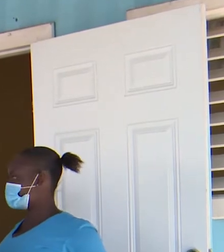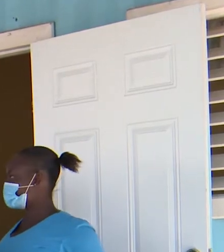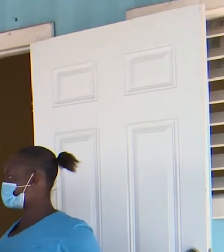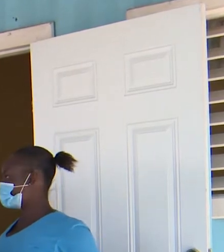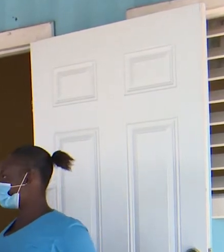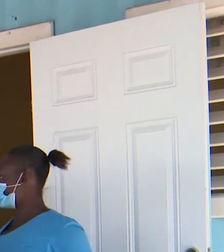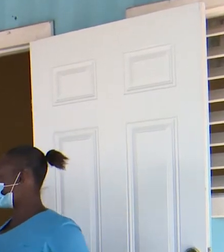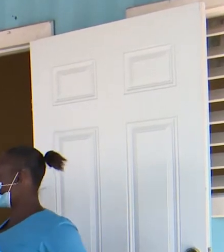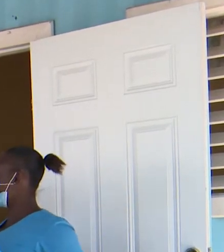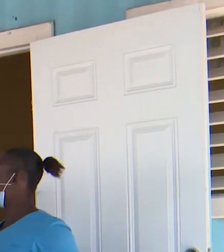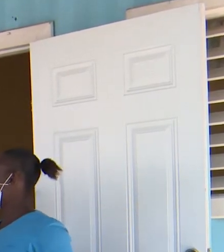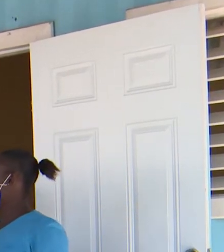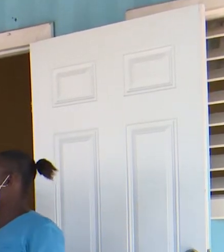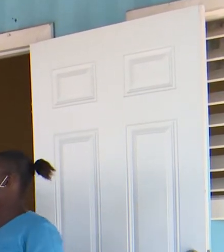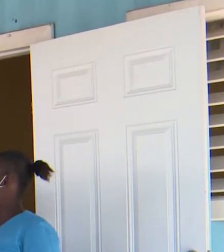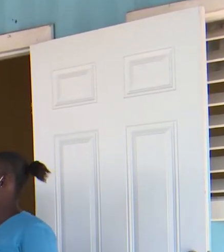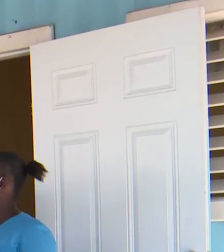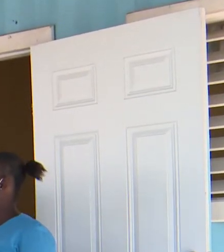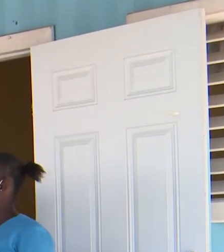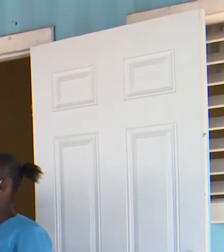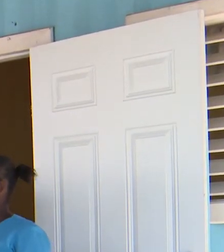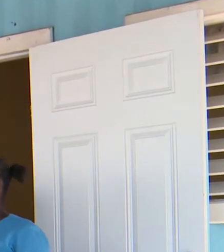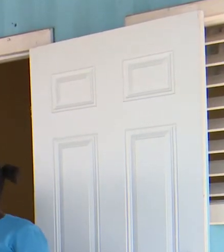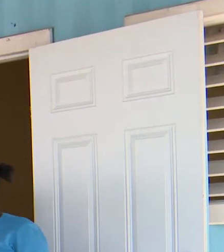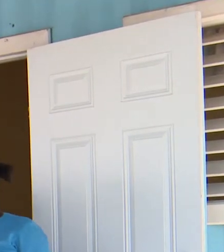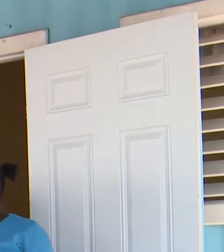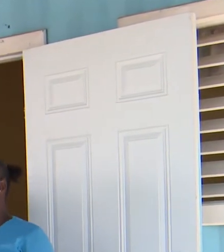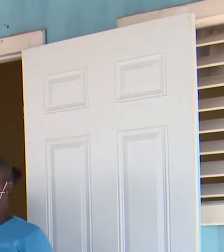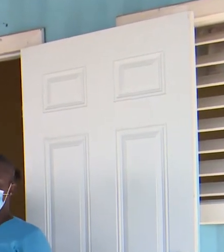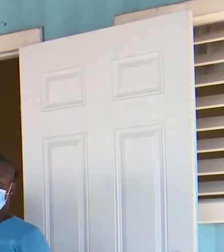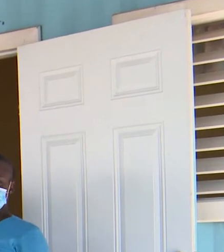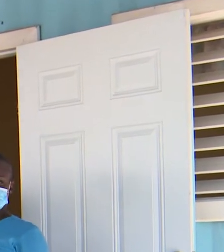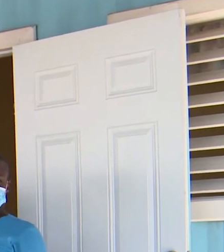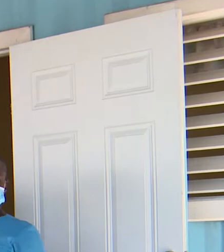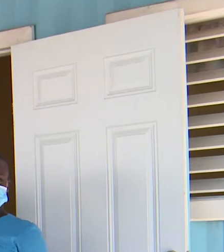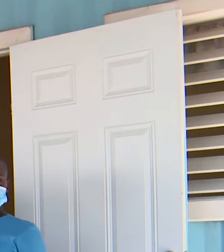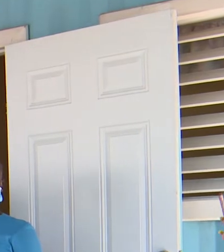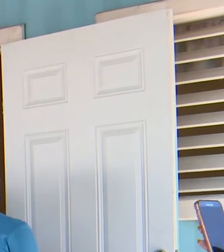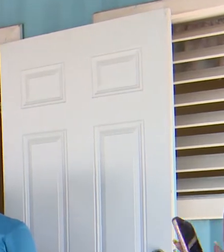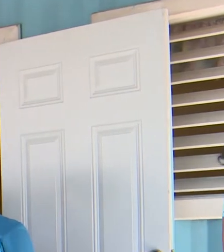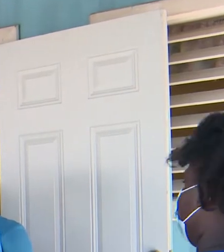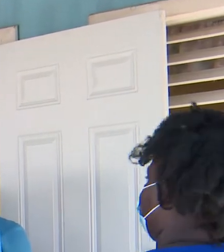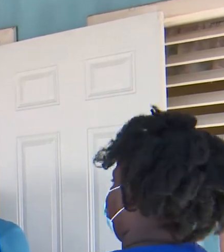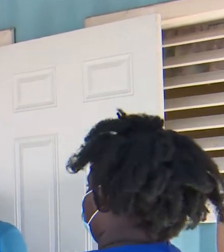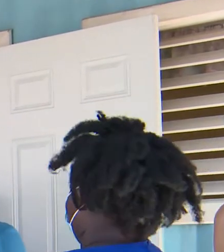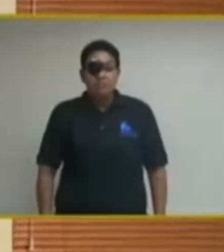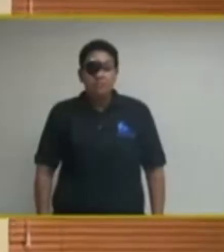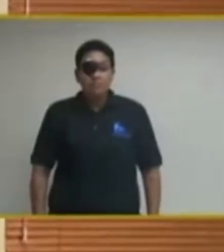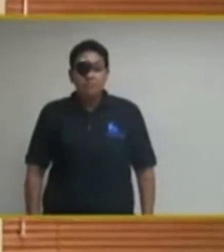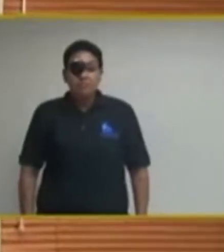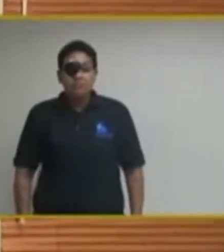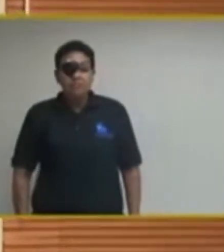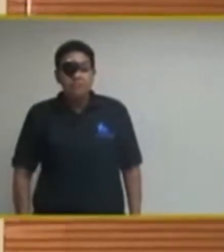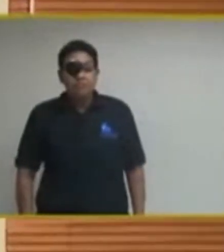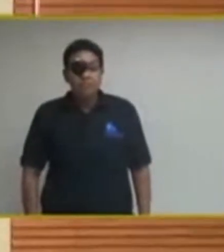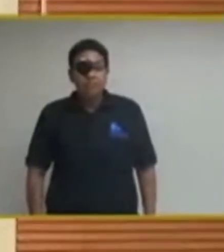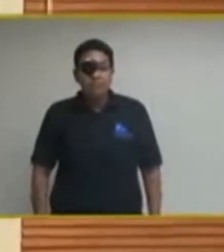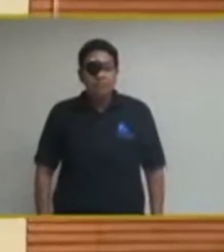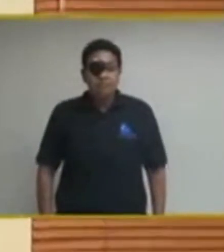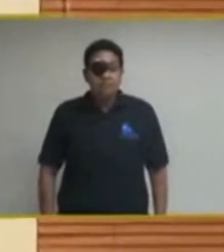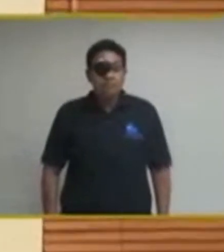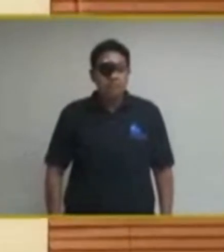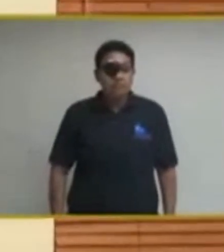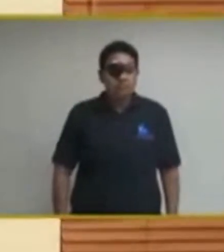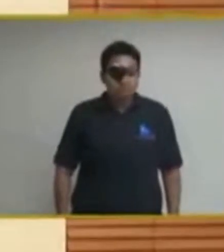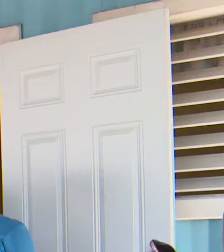are among the first Jamaicans to be vaccinated when it become available to the country. Chief Medical Officer Dr. Jacqueline Biseso